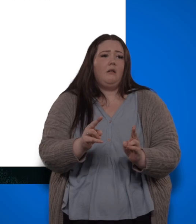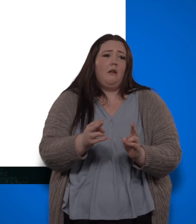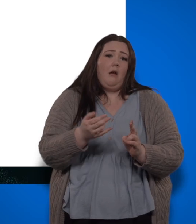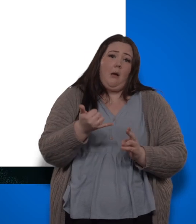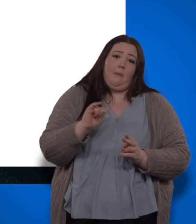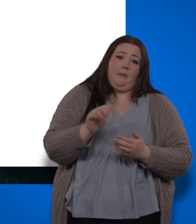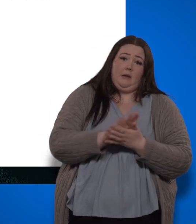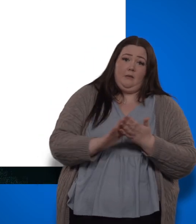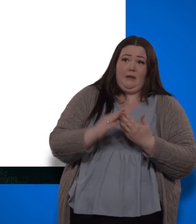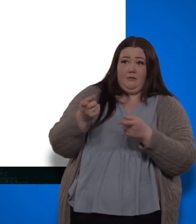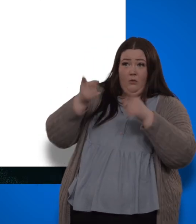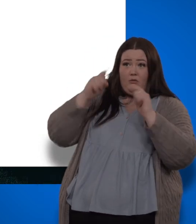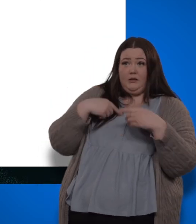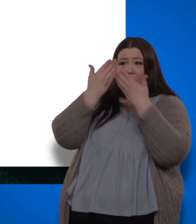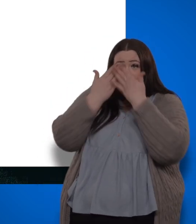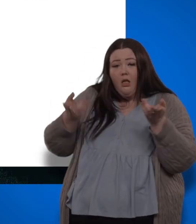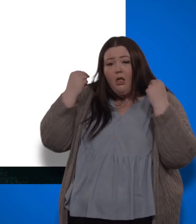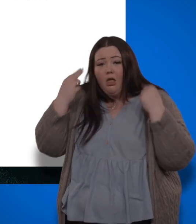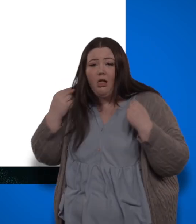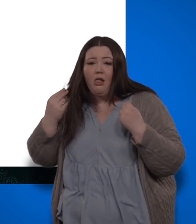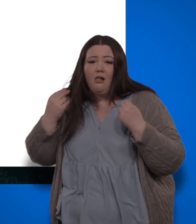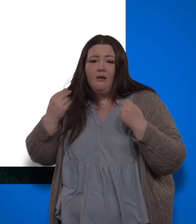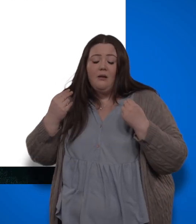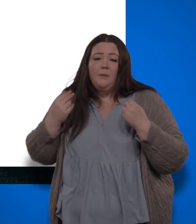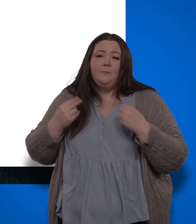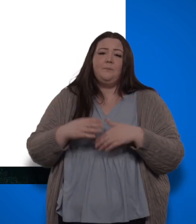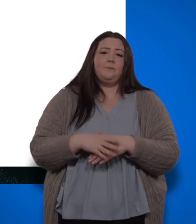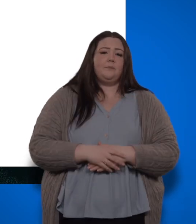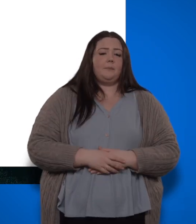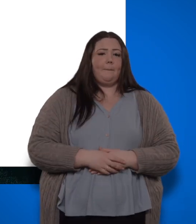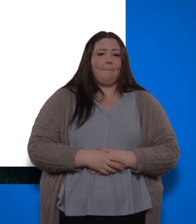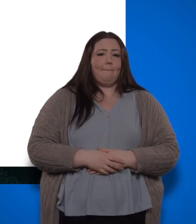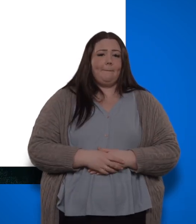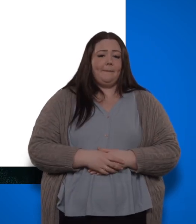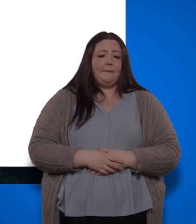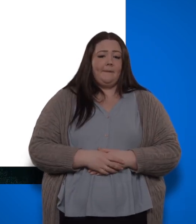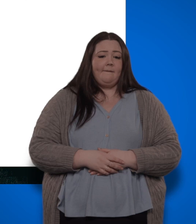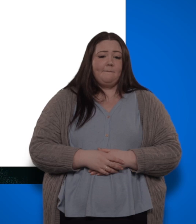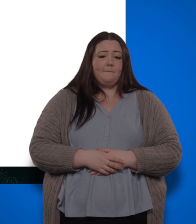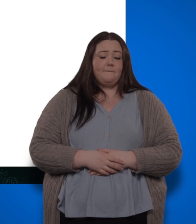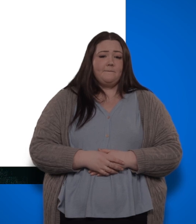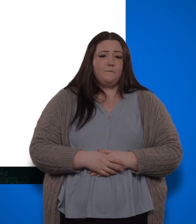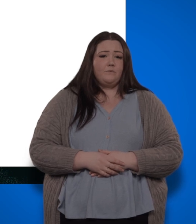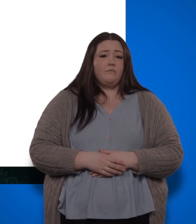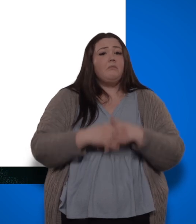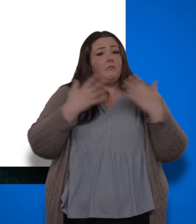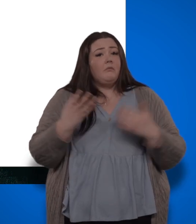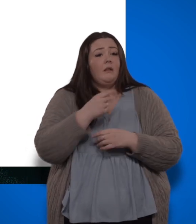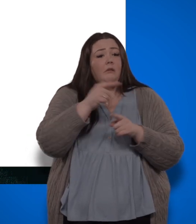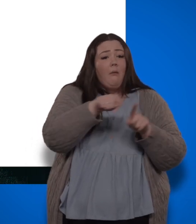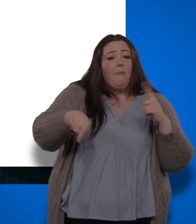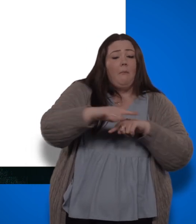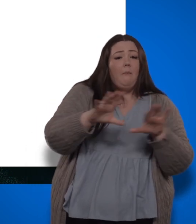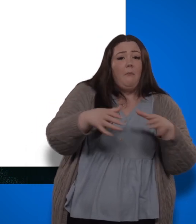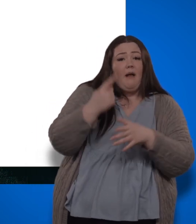In the past, philosophers, theologians, educators promoted the idea of spiritual and moral formation over a process of years with the